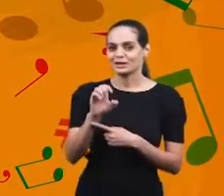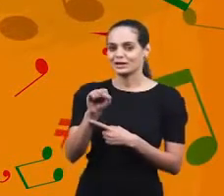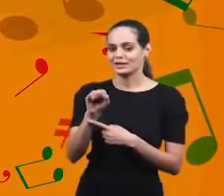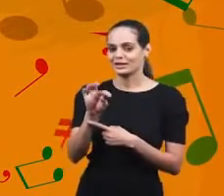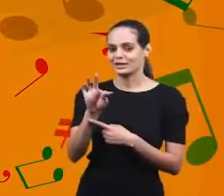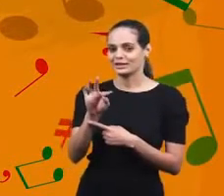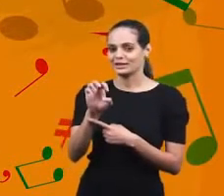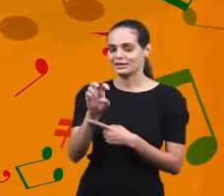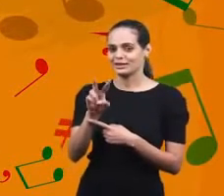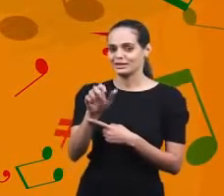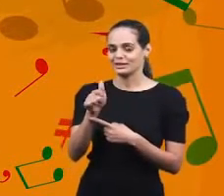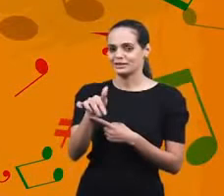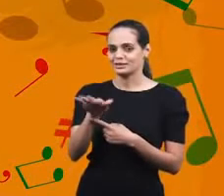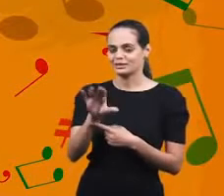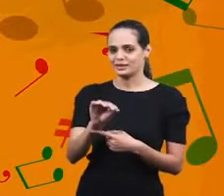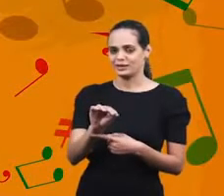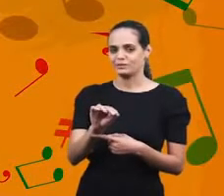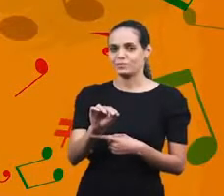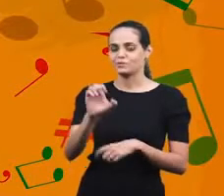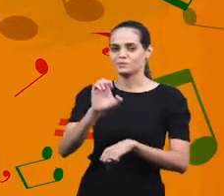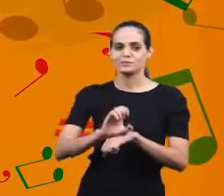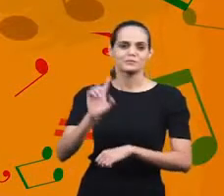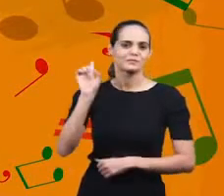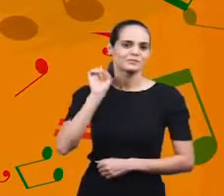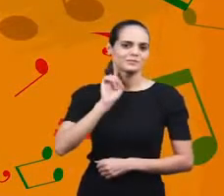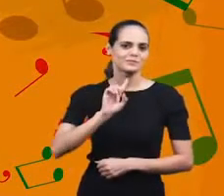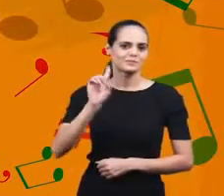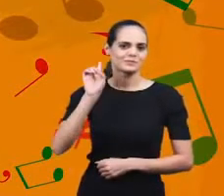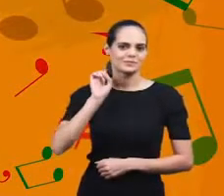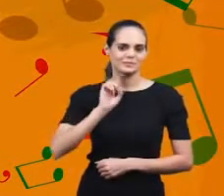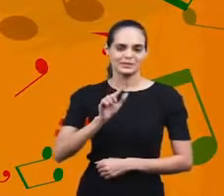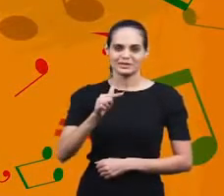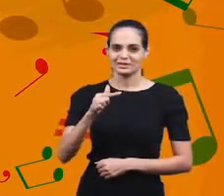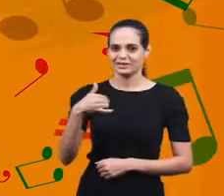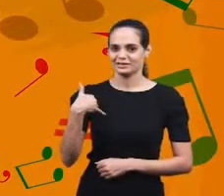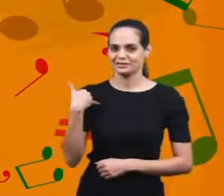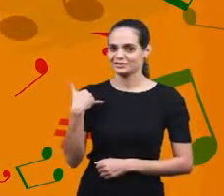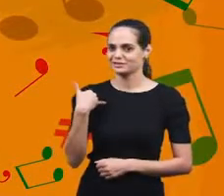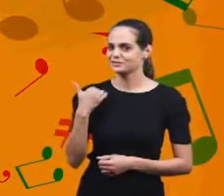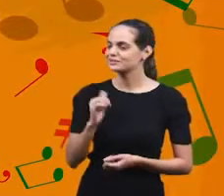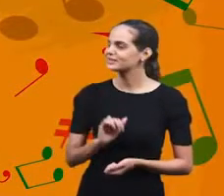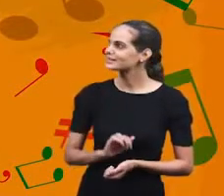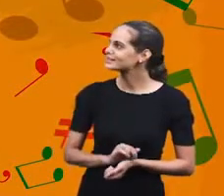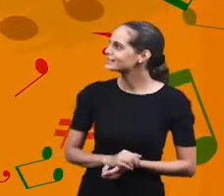Estevão is 5 years old from Belo Horizonte, state of Minas Gerais.